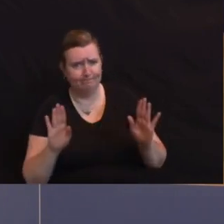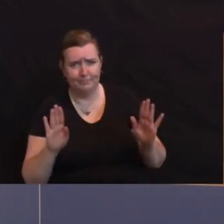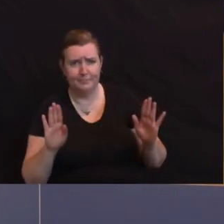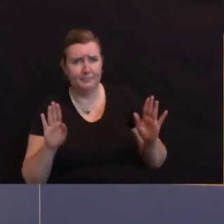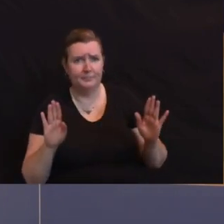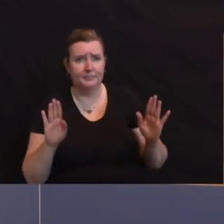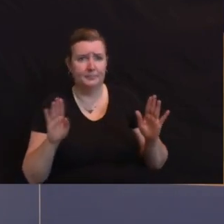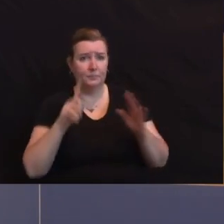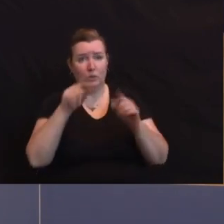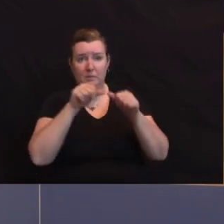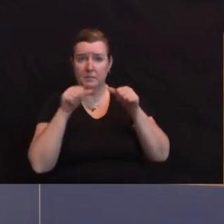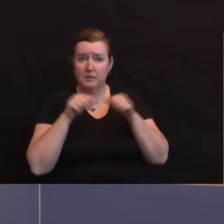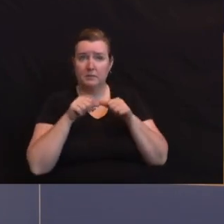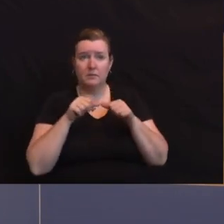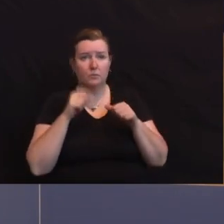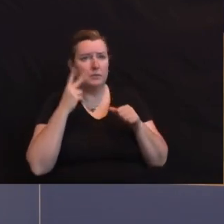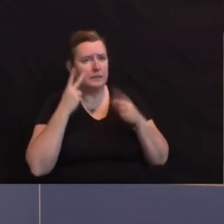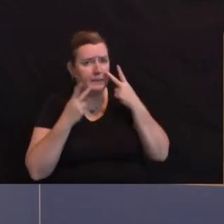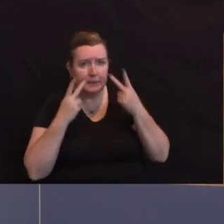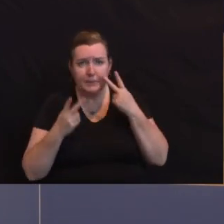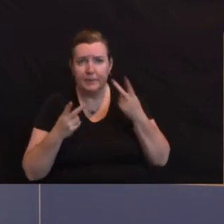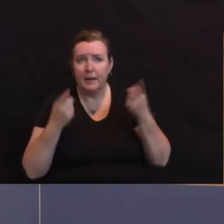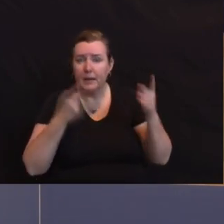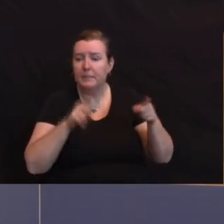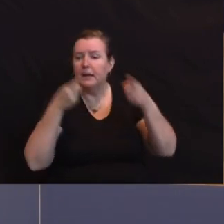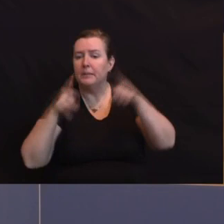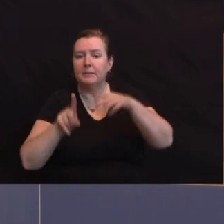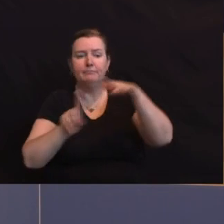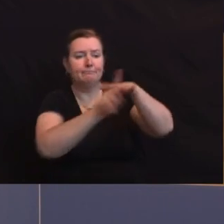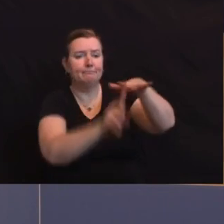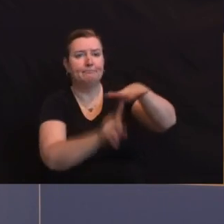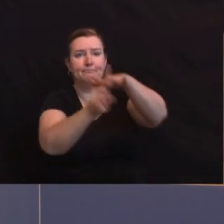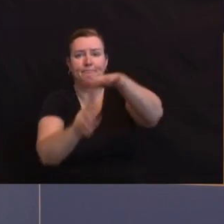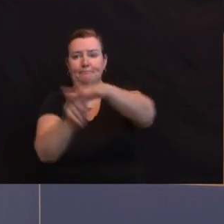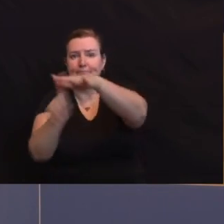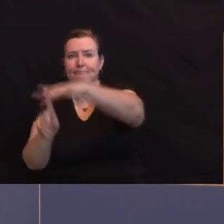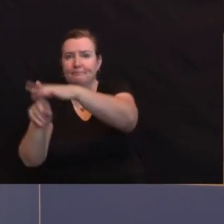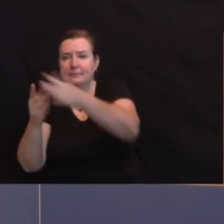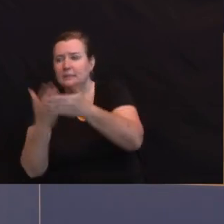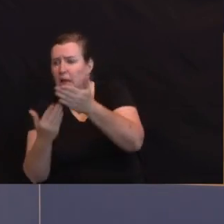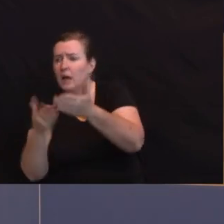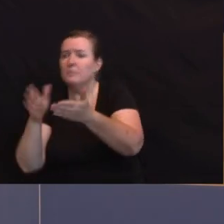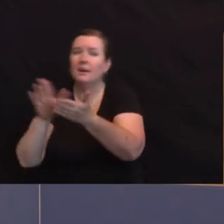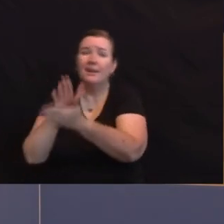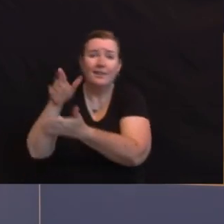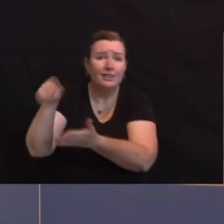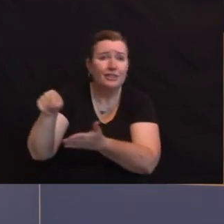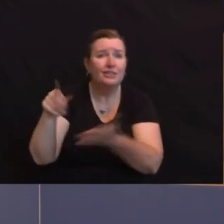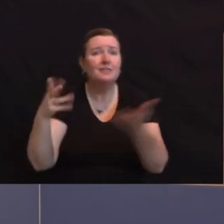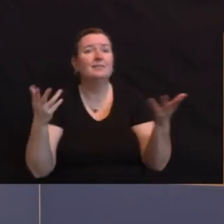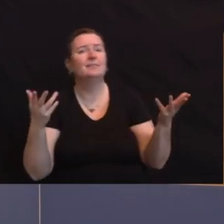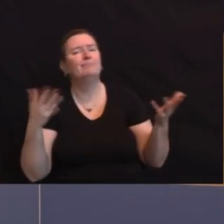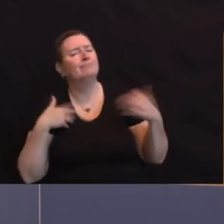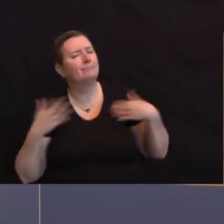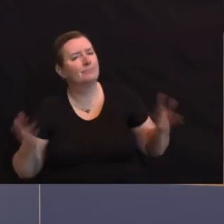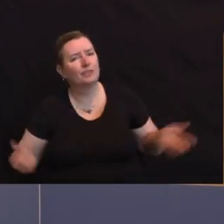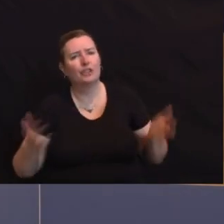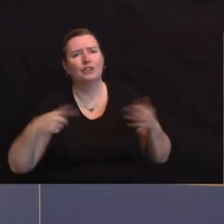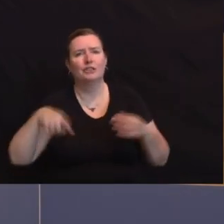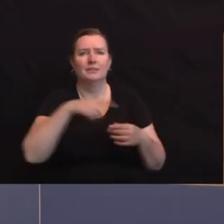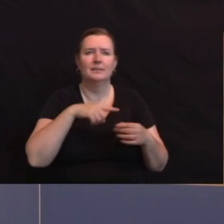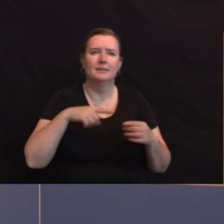is spread in many different places, some associated with colleges and other places, but I do strongly want to encourage people. I know that they're tired. I know that